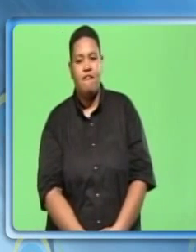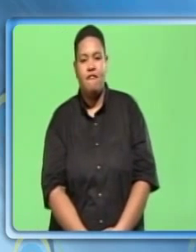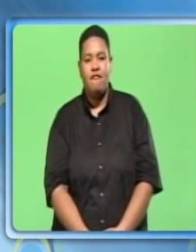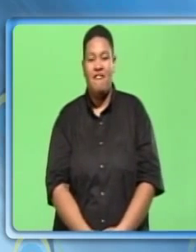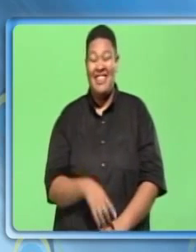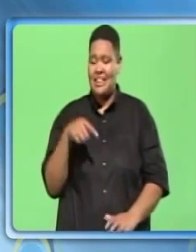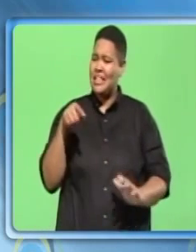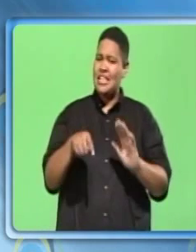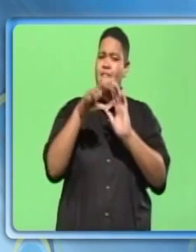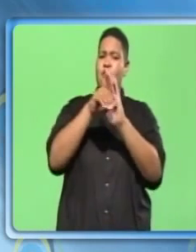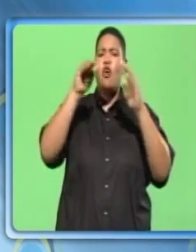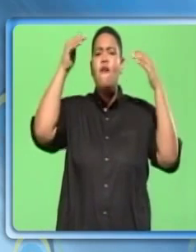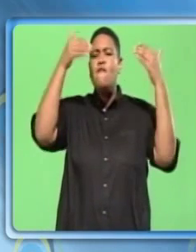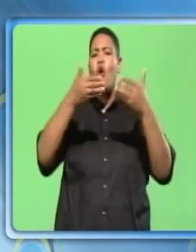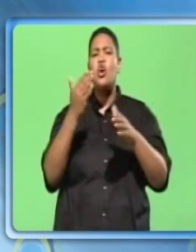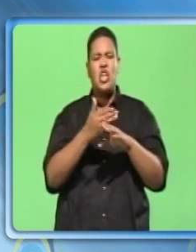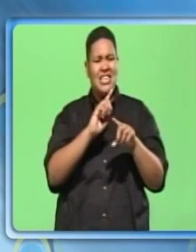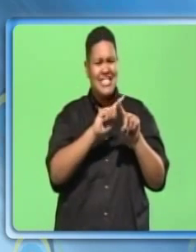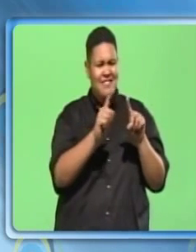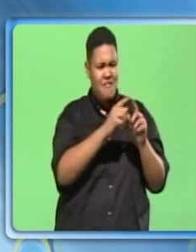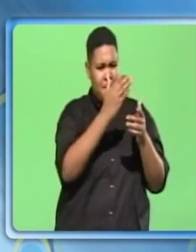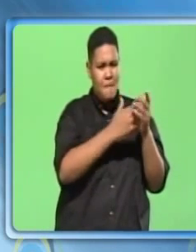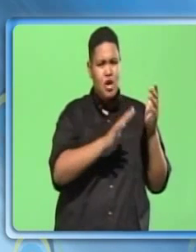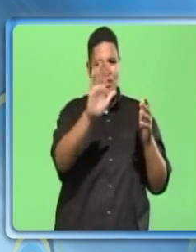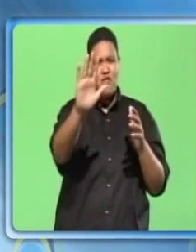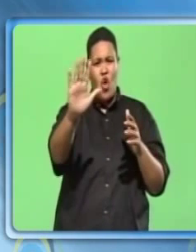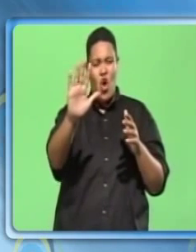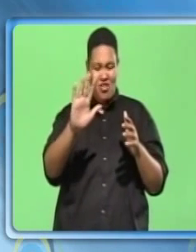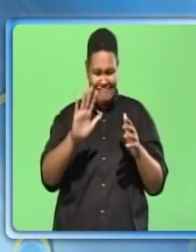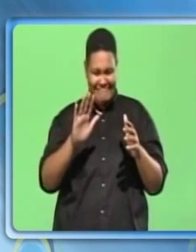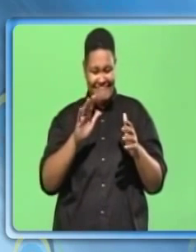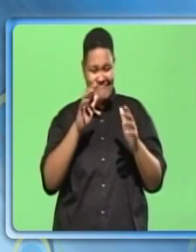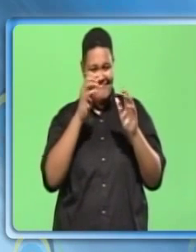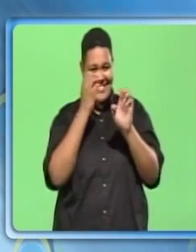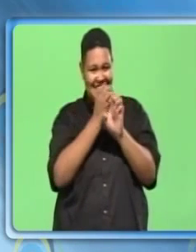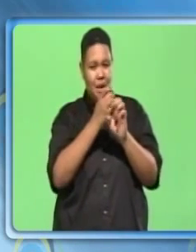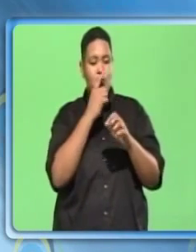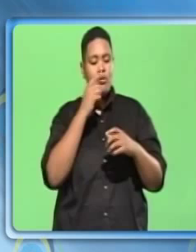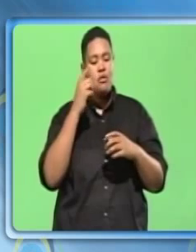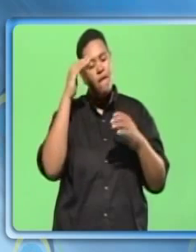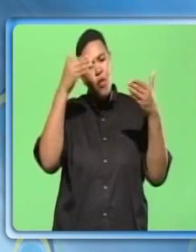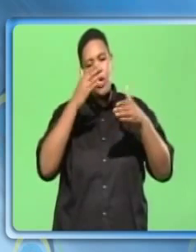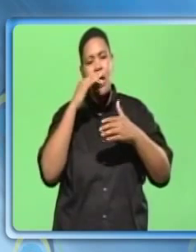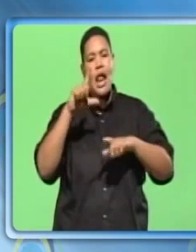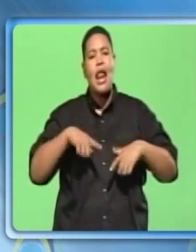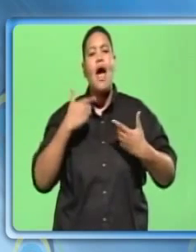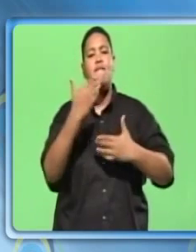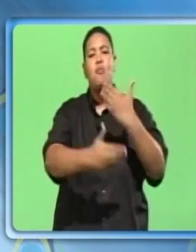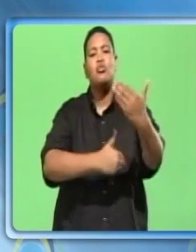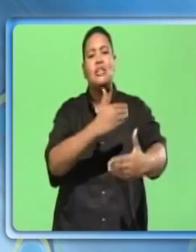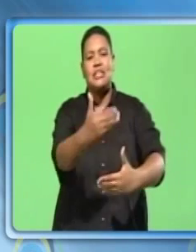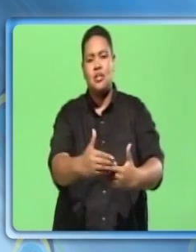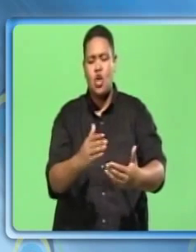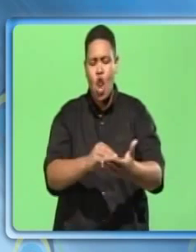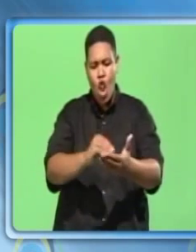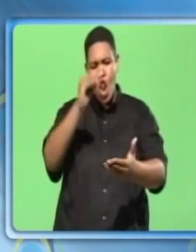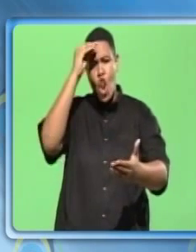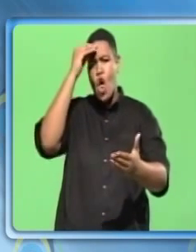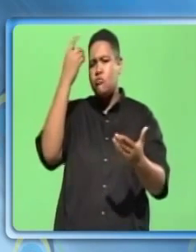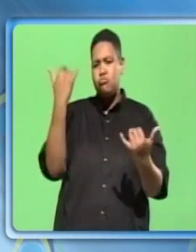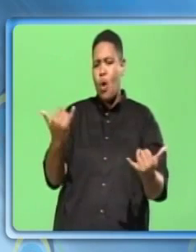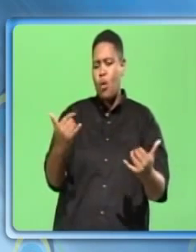This video focuses on Section B of your syllabus, which covers life processes. Learning